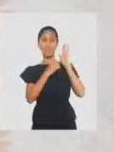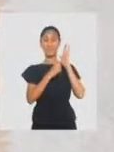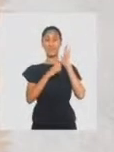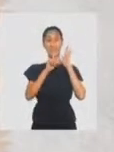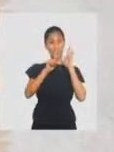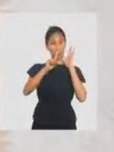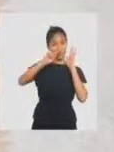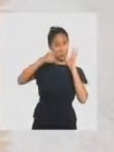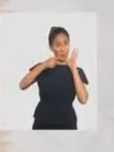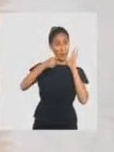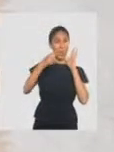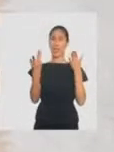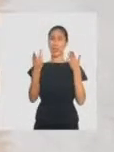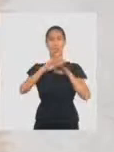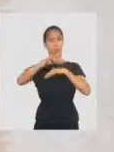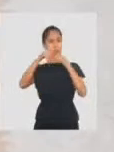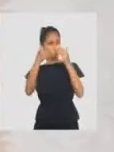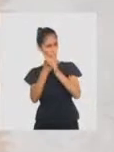Free delivery.